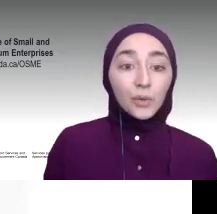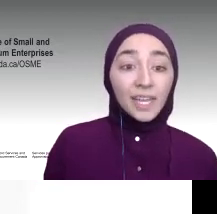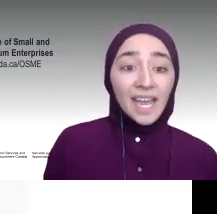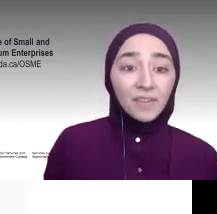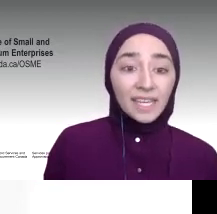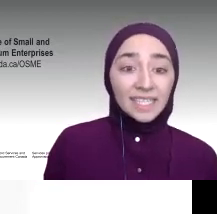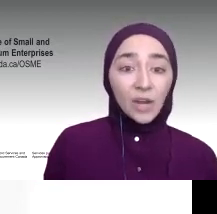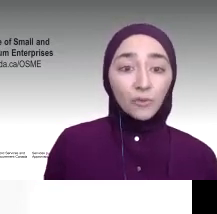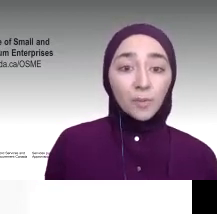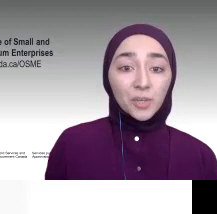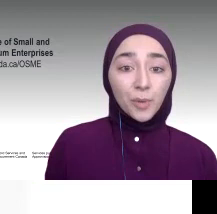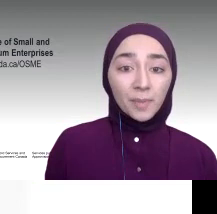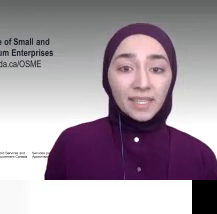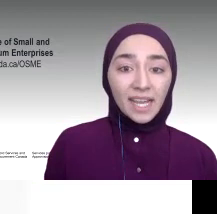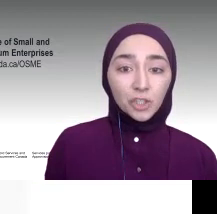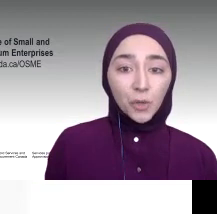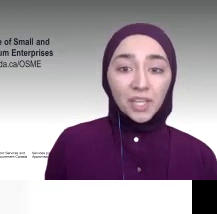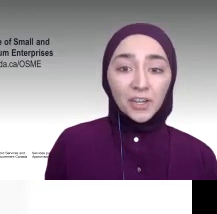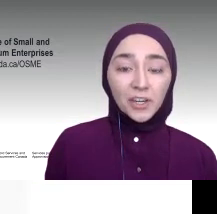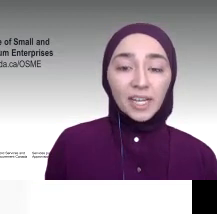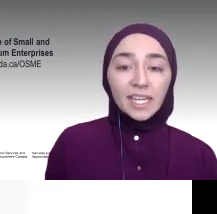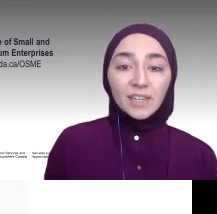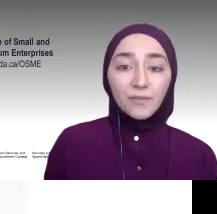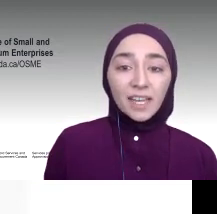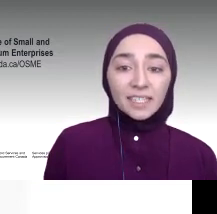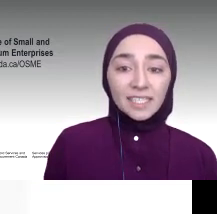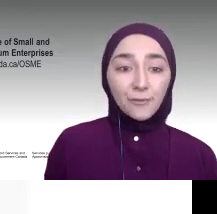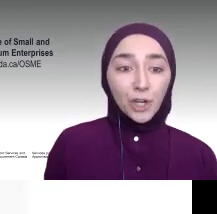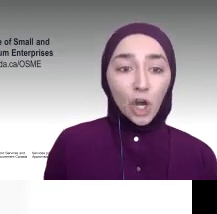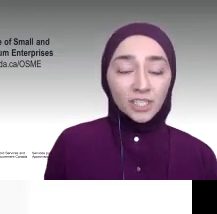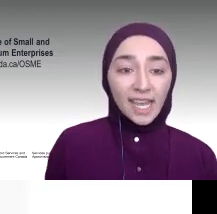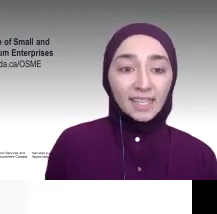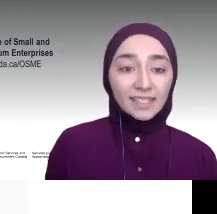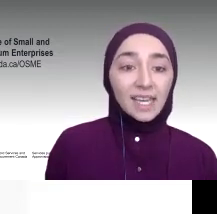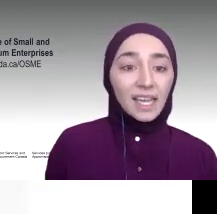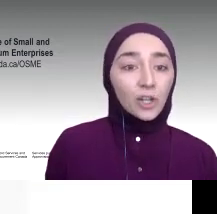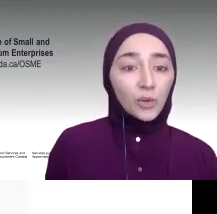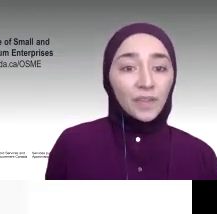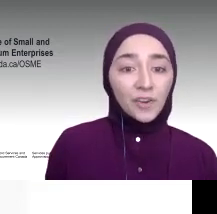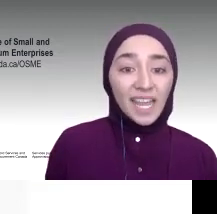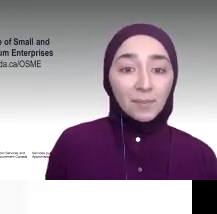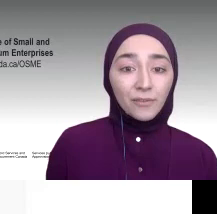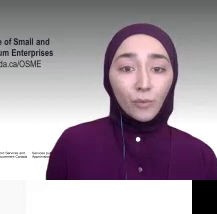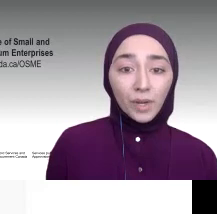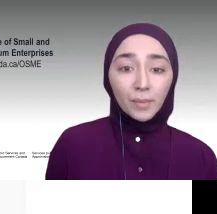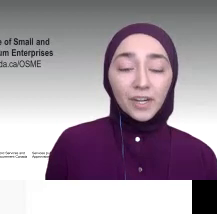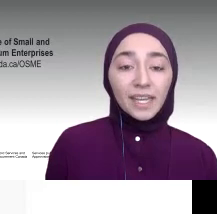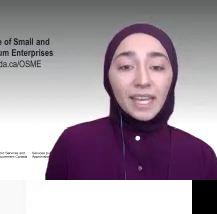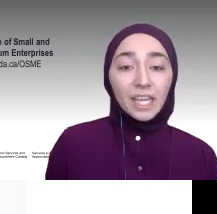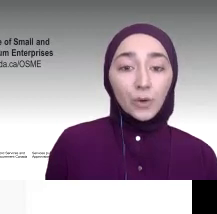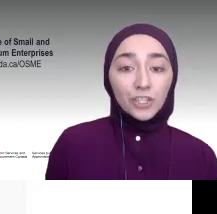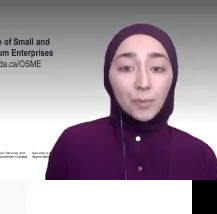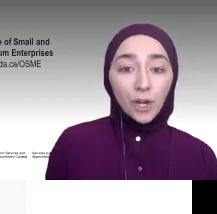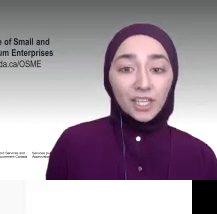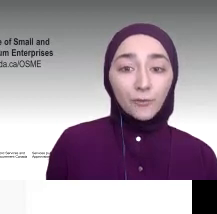So you can navigate down from a department as shown here to find different contacts, including their name and phone number,